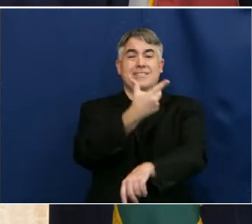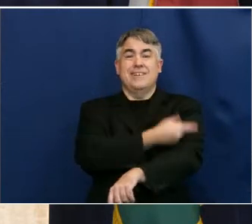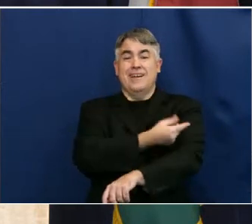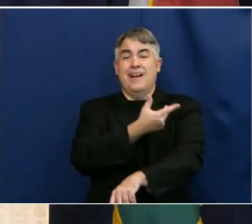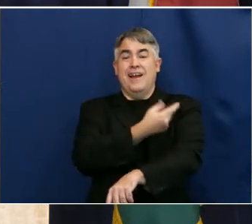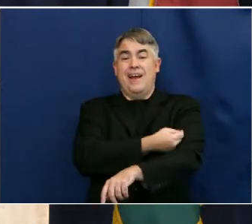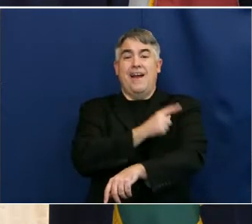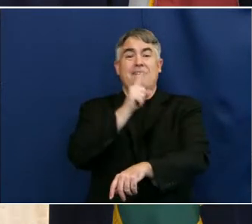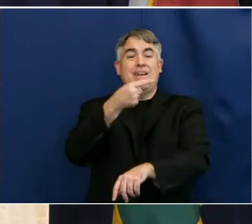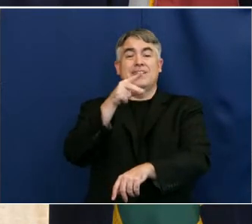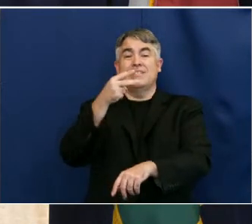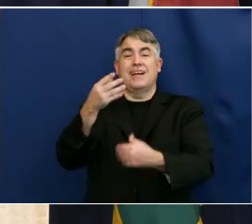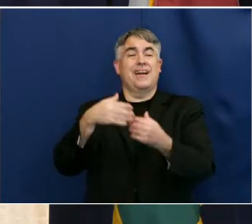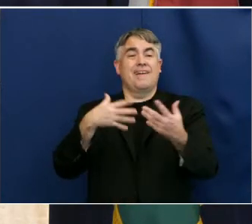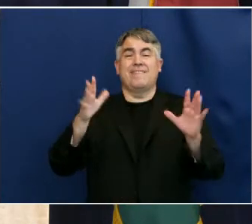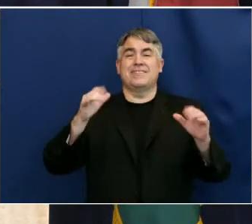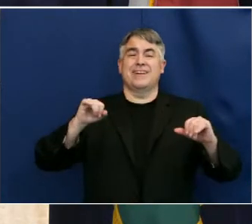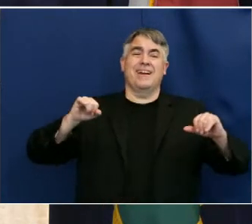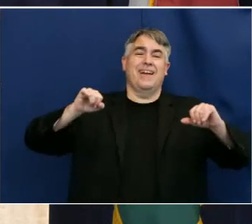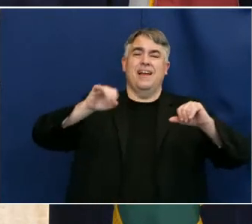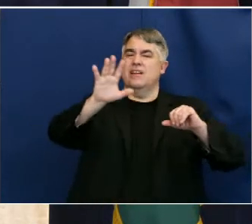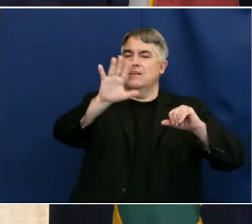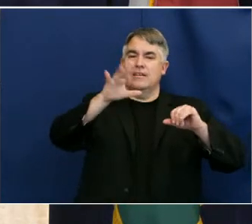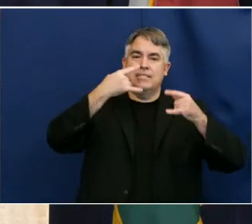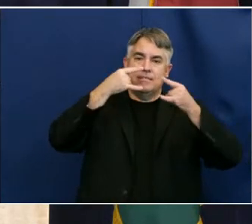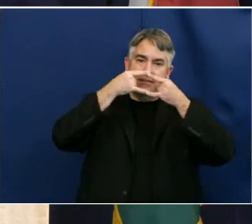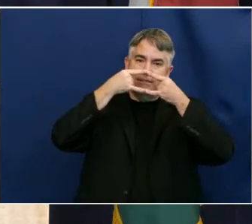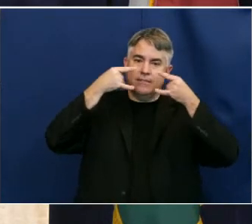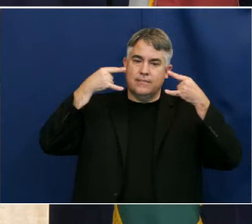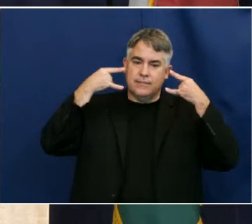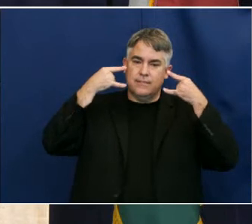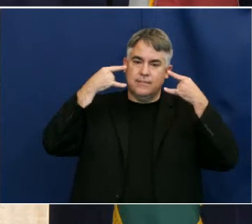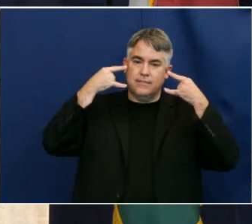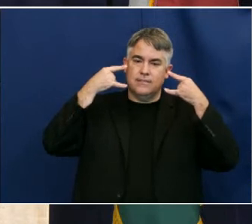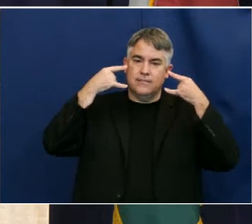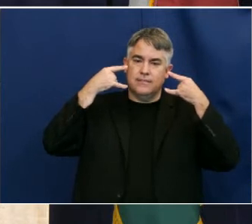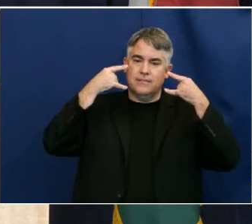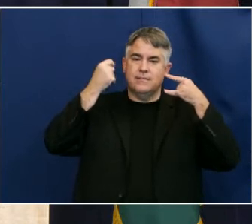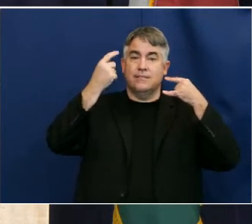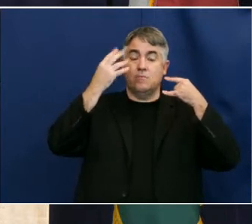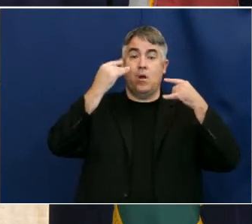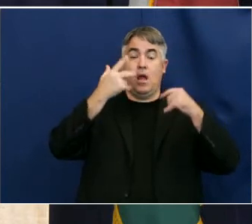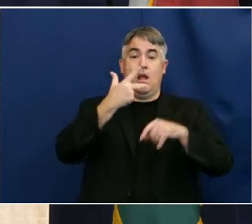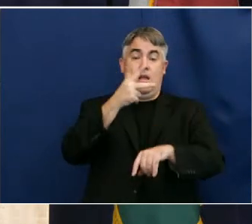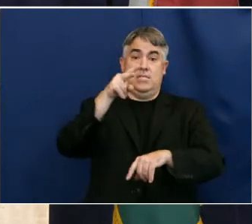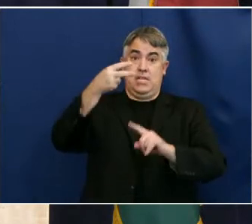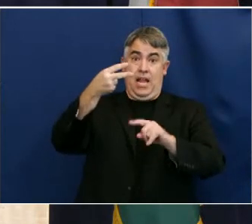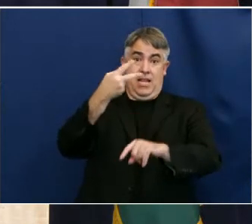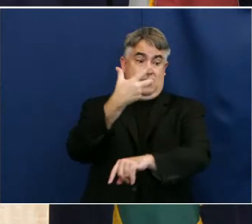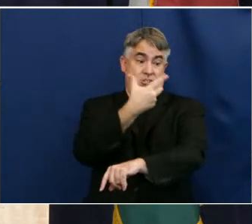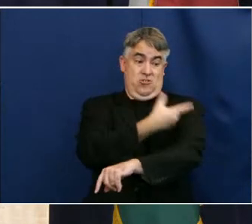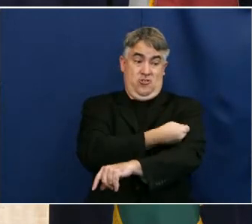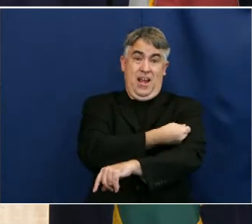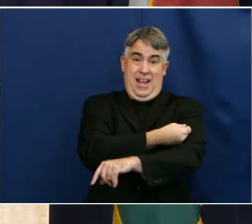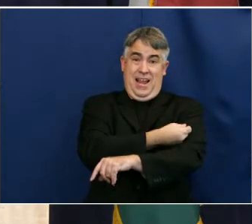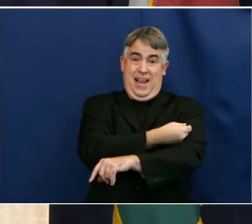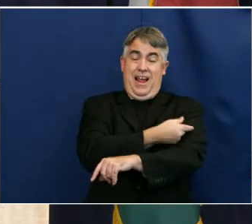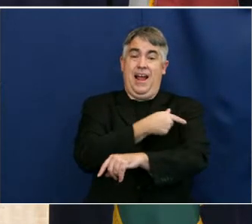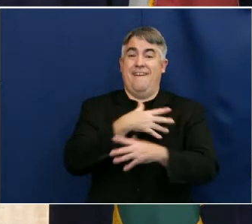dose, takes 2 weeks for the effectiveness to kick in. But we still need people to continue to